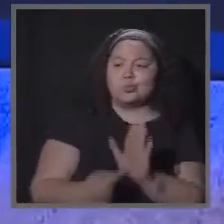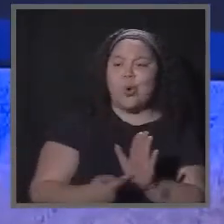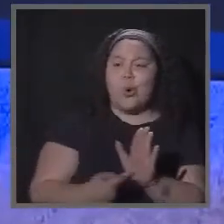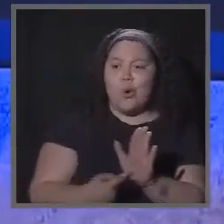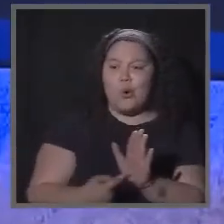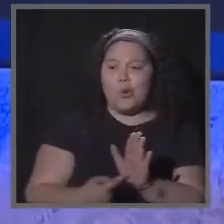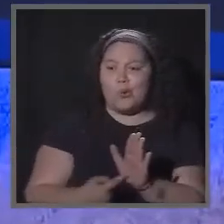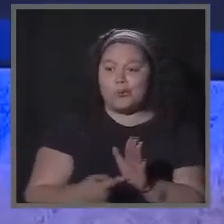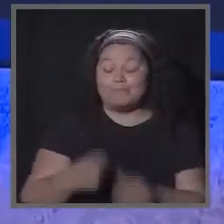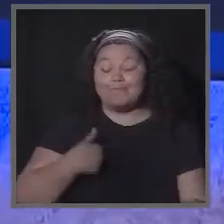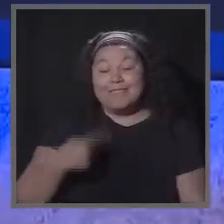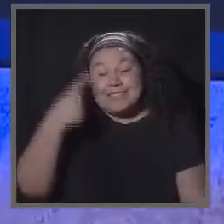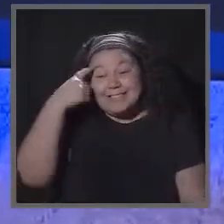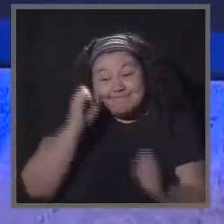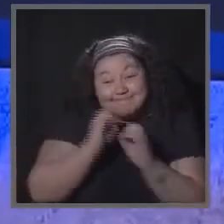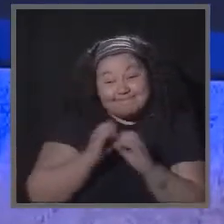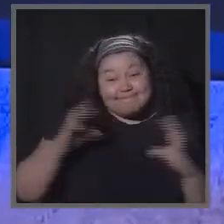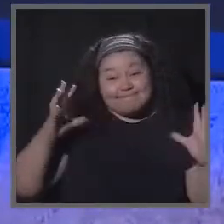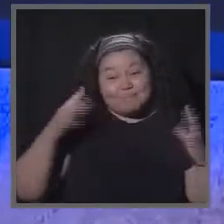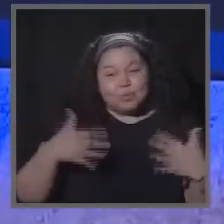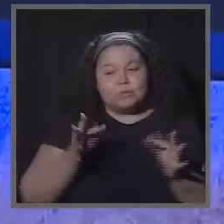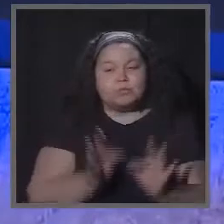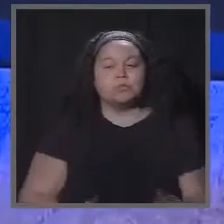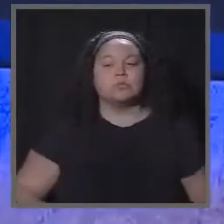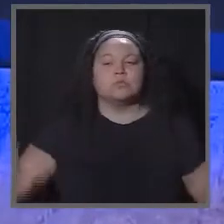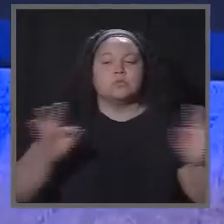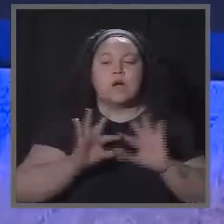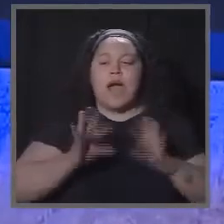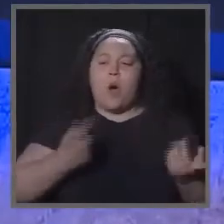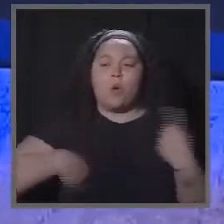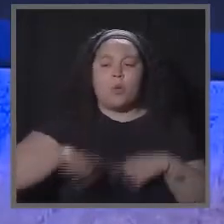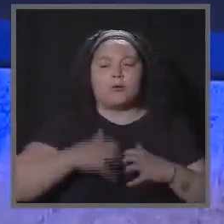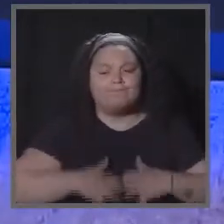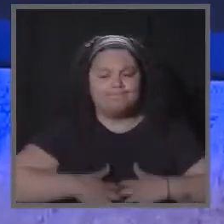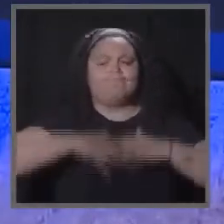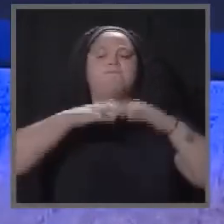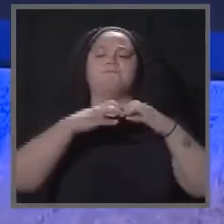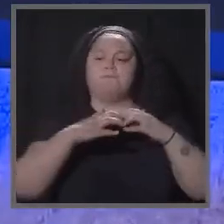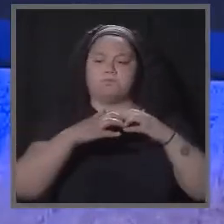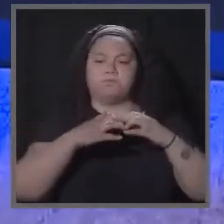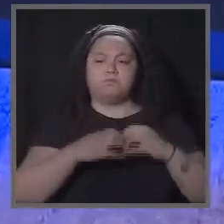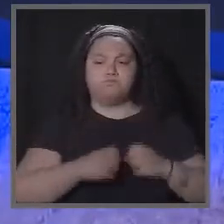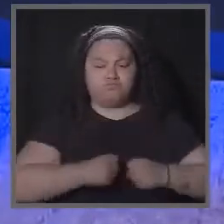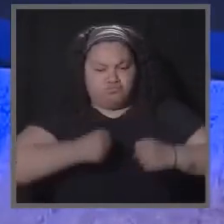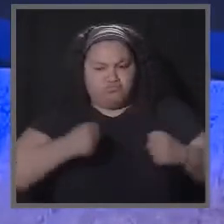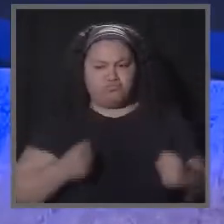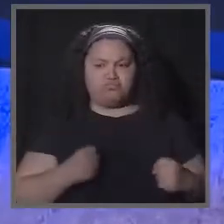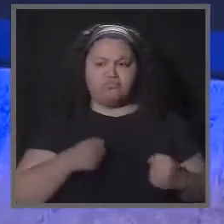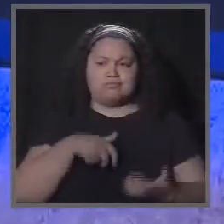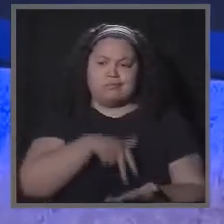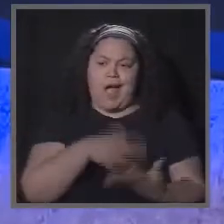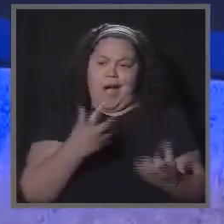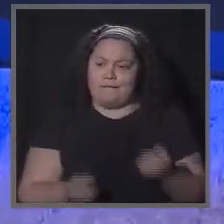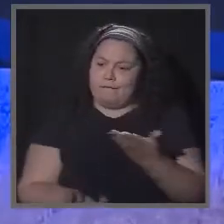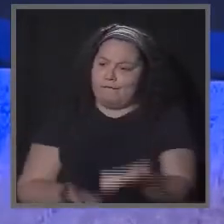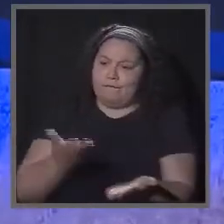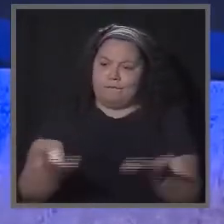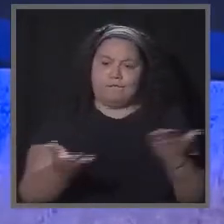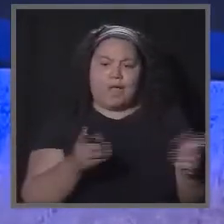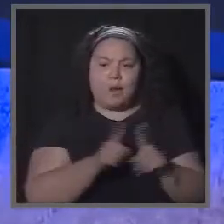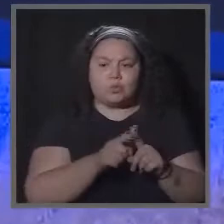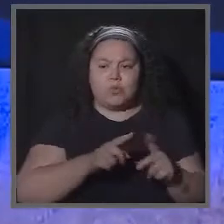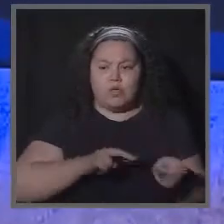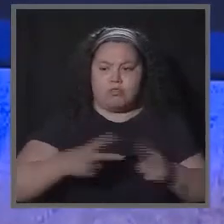goals. So it seems to be relevant that we understand how we can create and strengthen